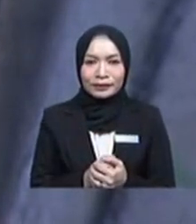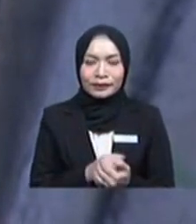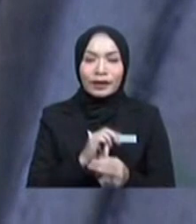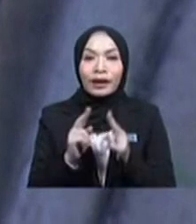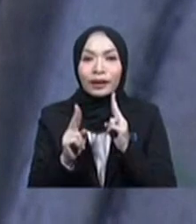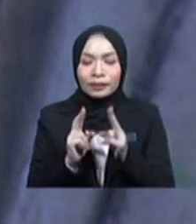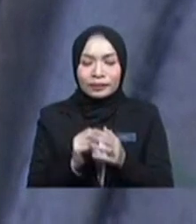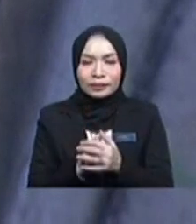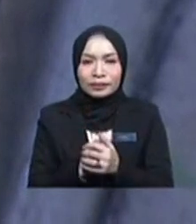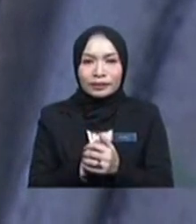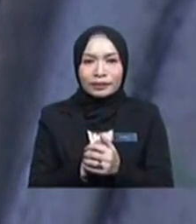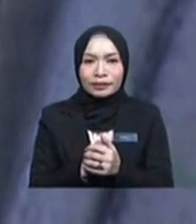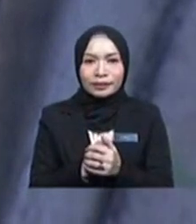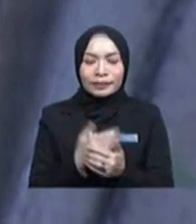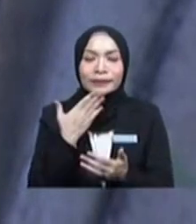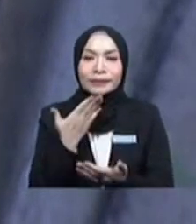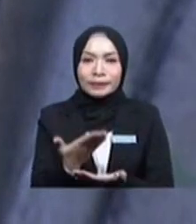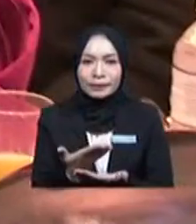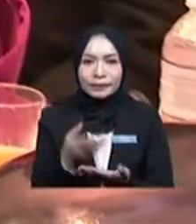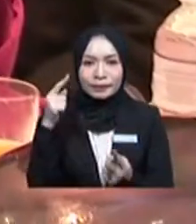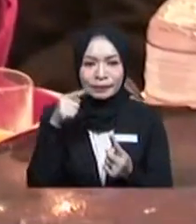International Conference on English Language, ISEL